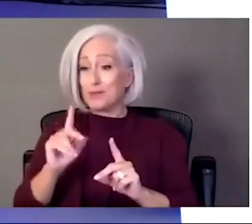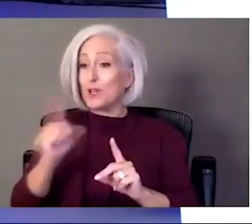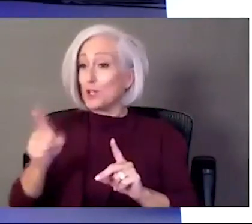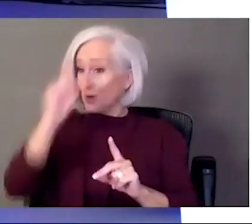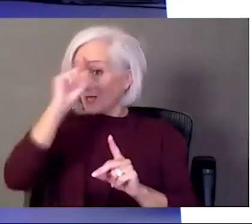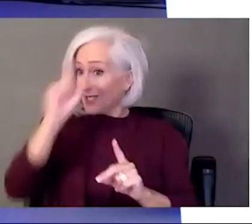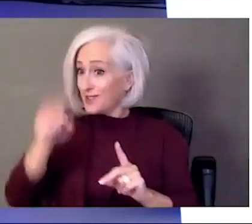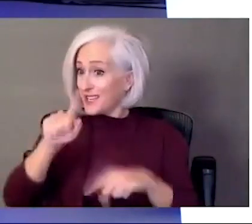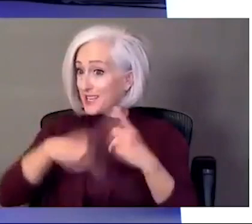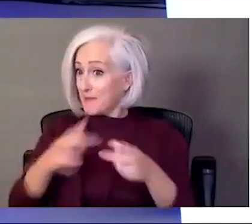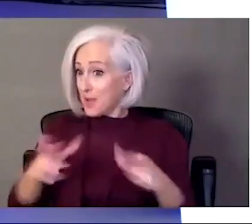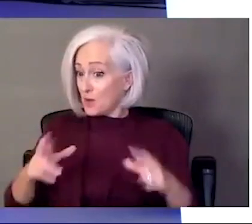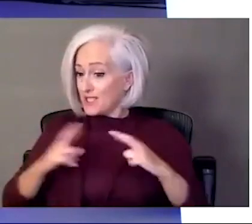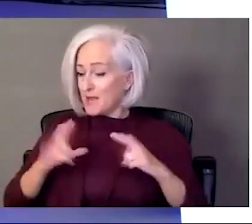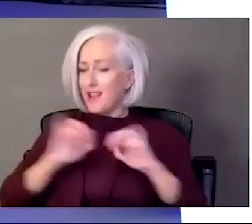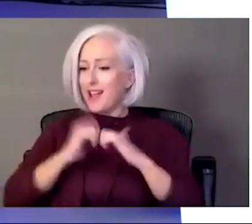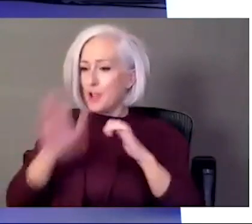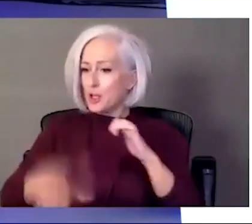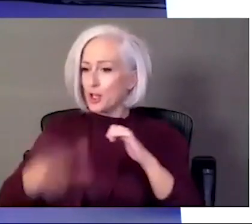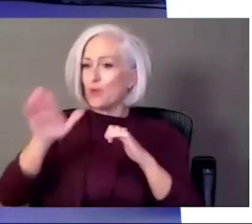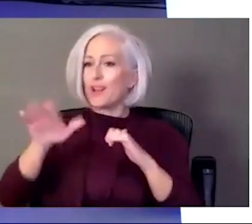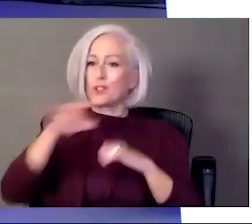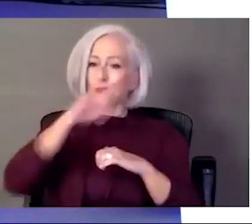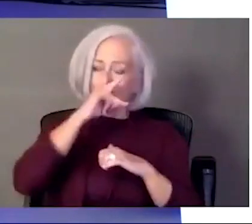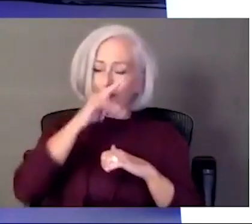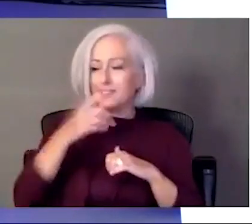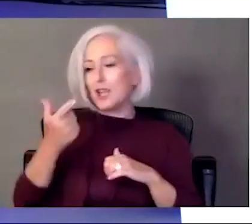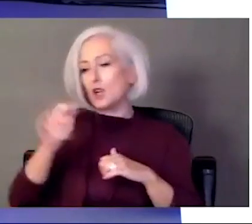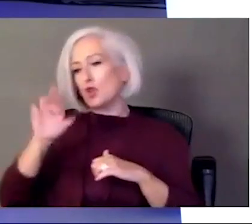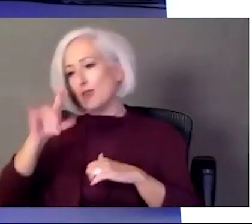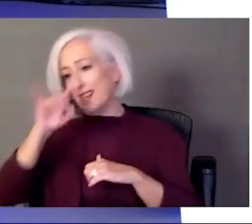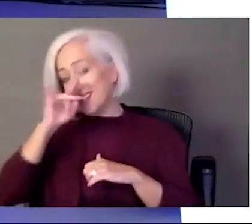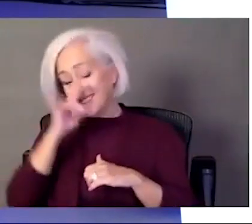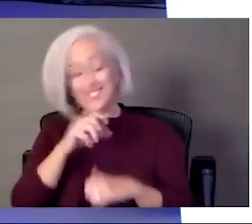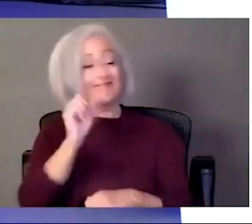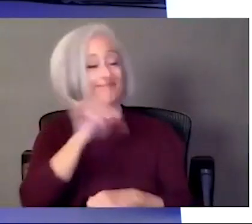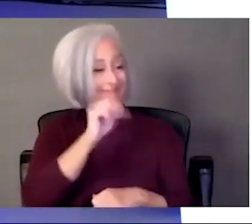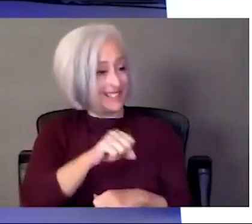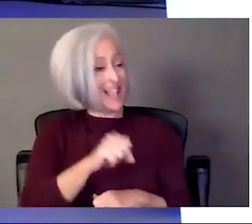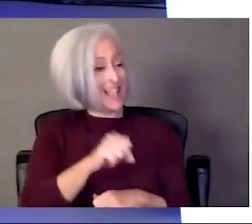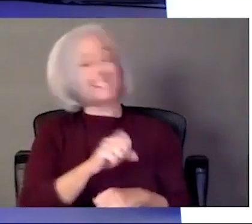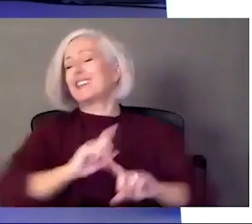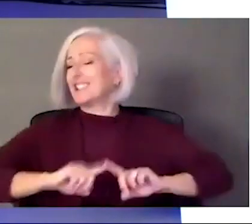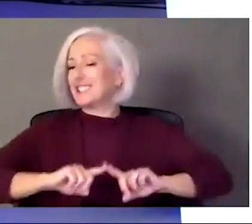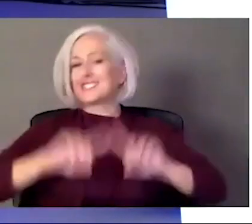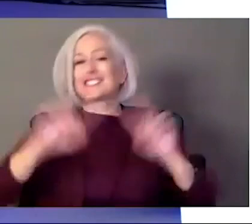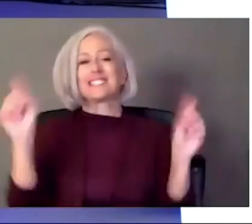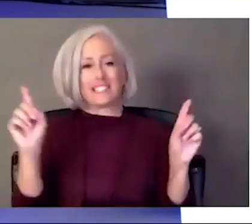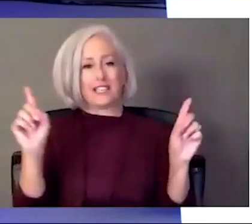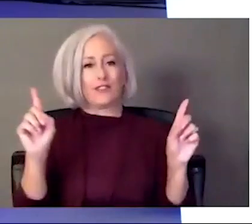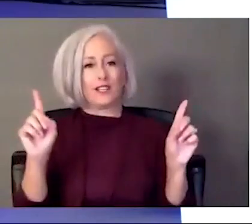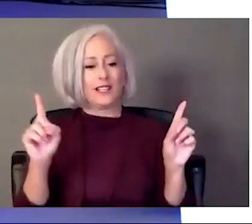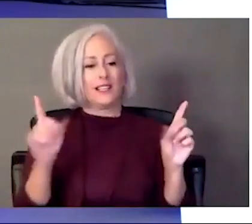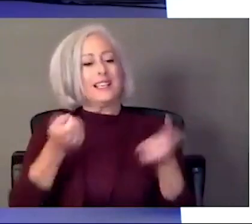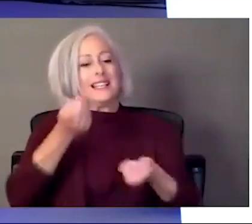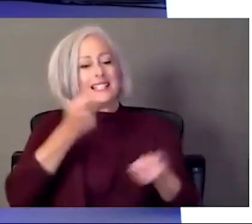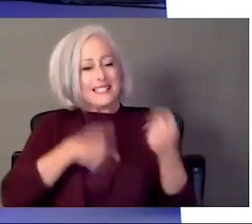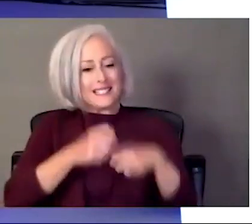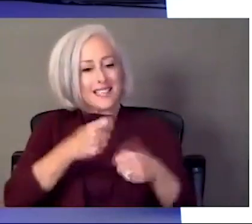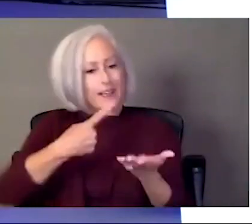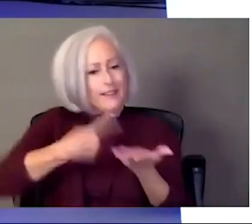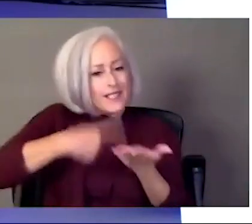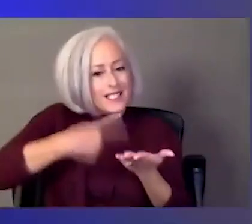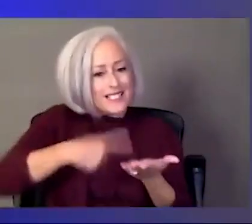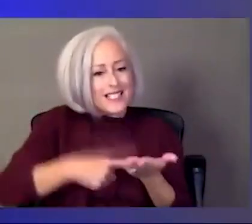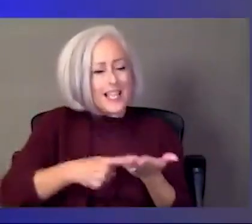you're going to raise your kids and grandkids now, which That's is so absolutely different. Right. Very, very different. Rather than talking about we're going to try to get you out a couple of years